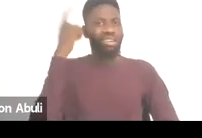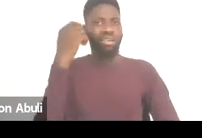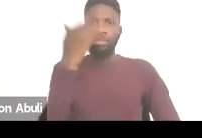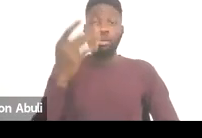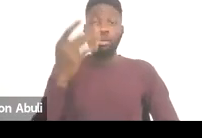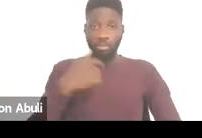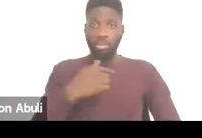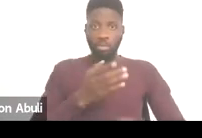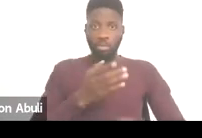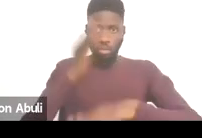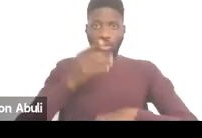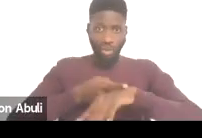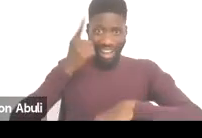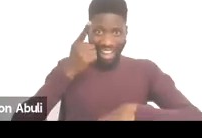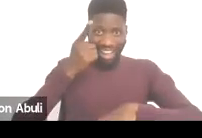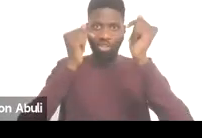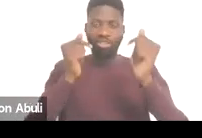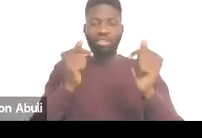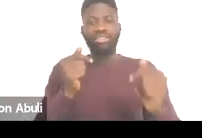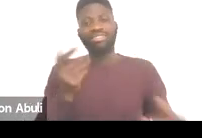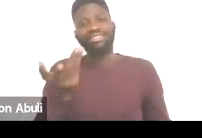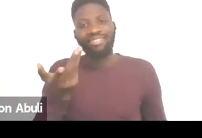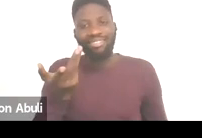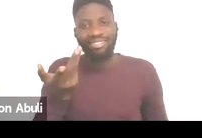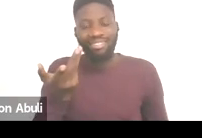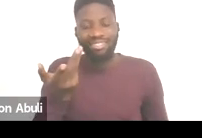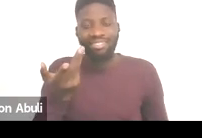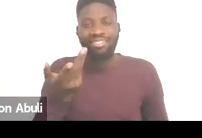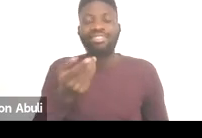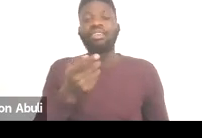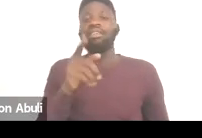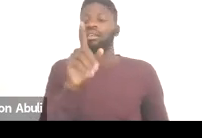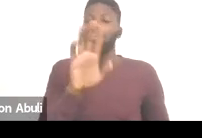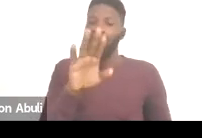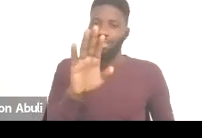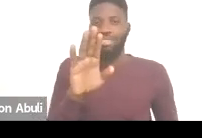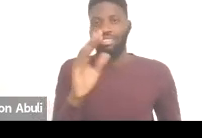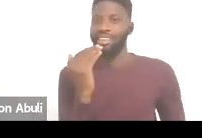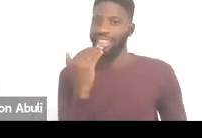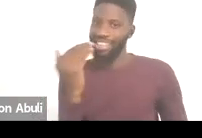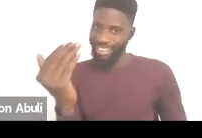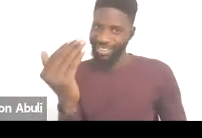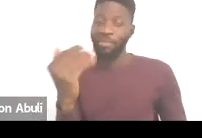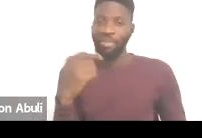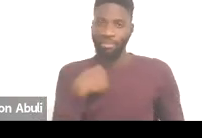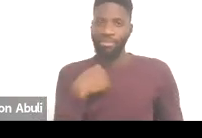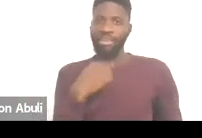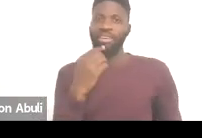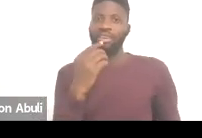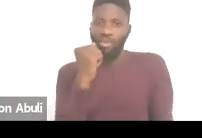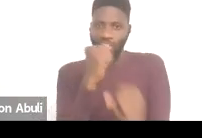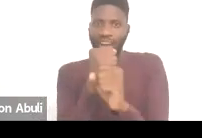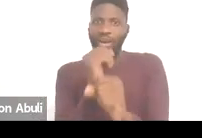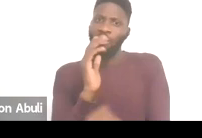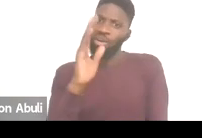Consider that statement in comparison to, thank you. I'll work on this. However,